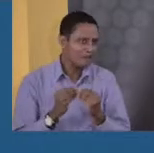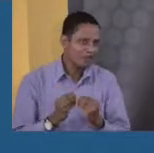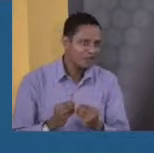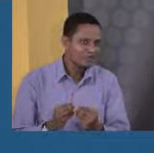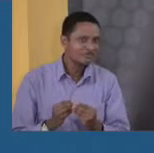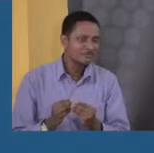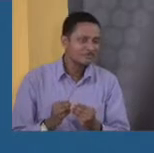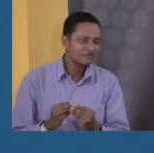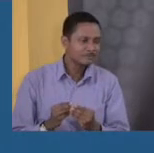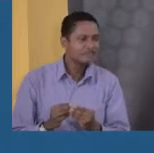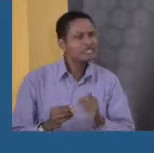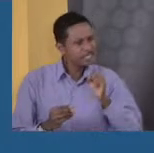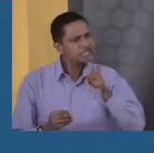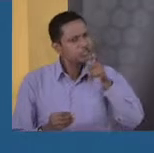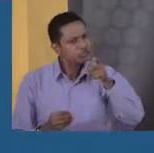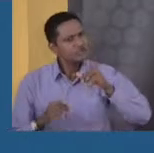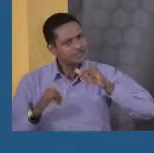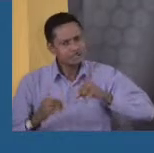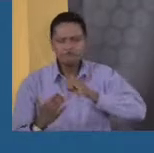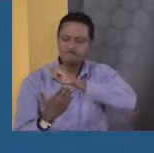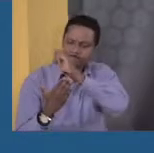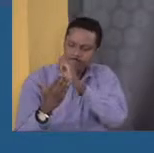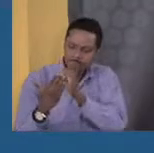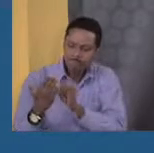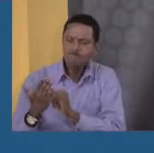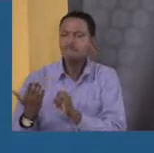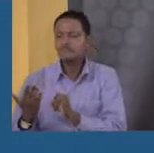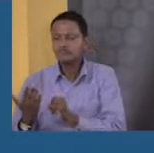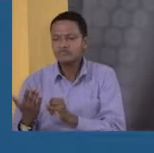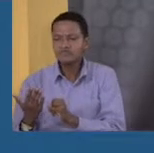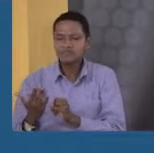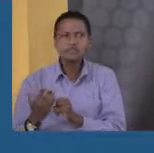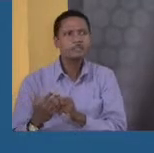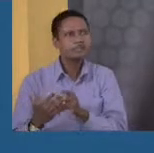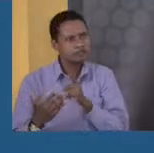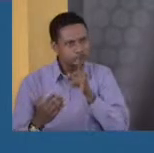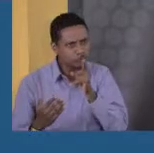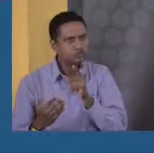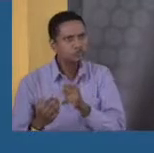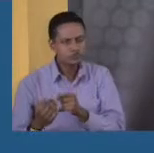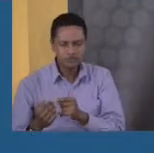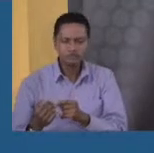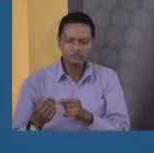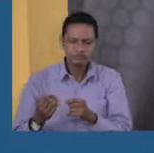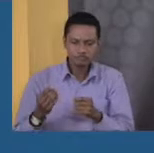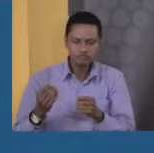of prices, and I've heard